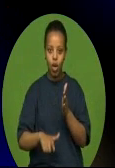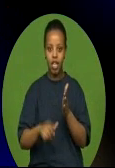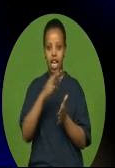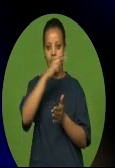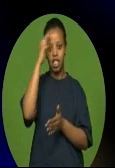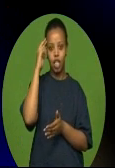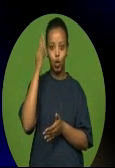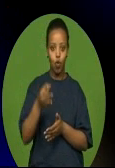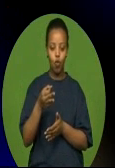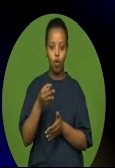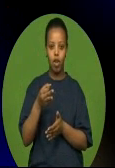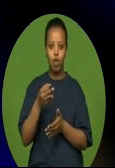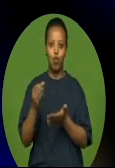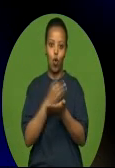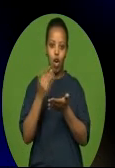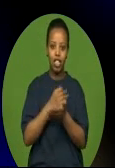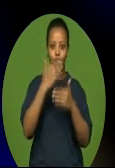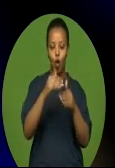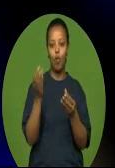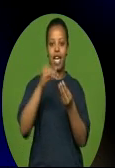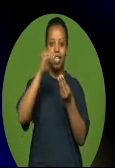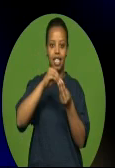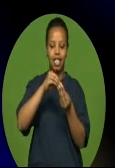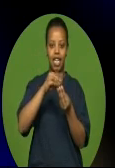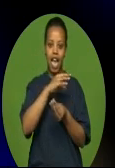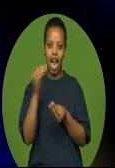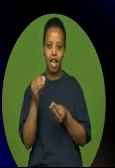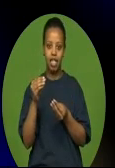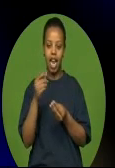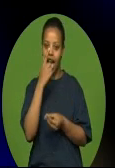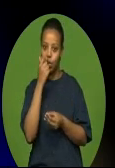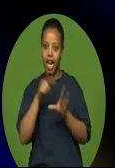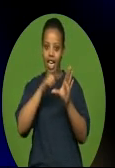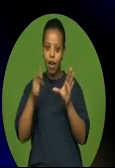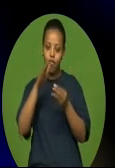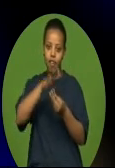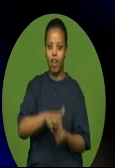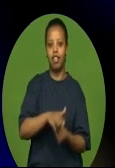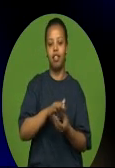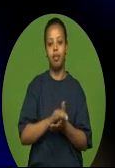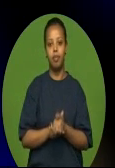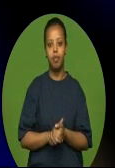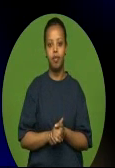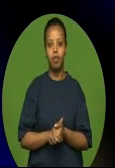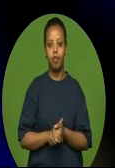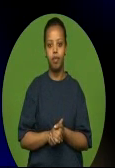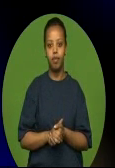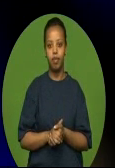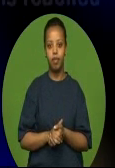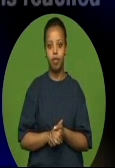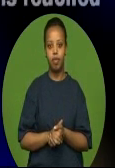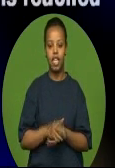Costs are lowered as a result of production volumes increasing and experience curve effect.